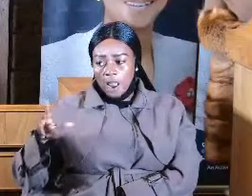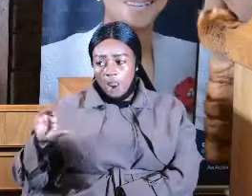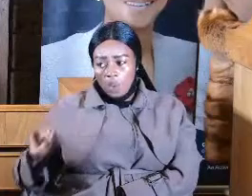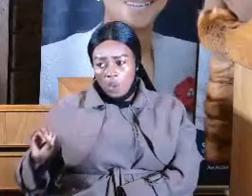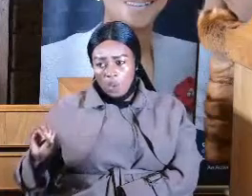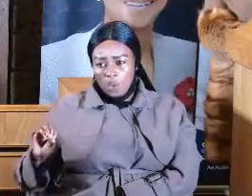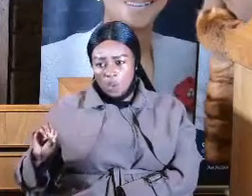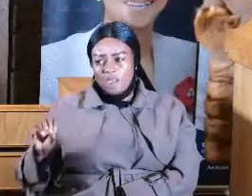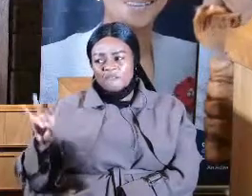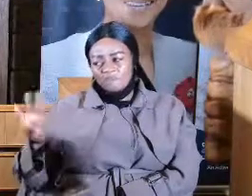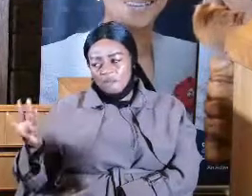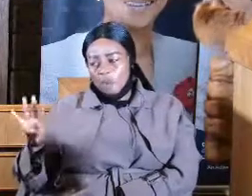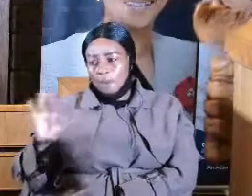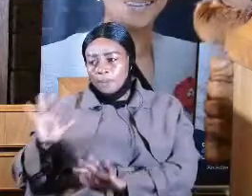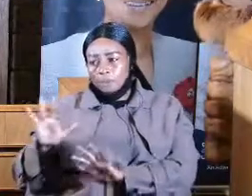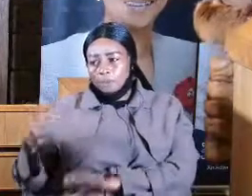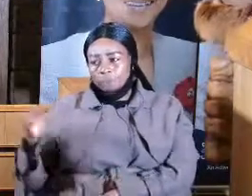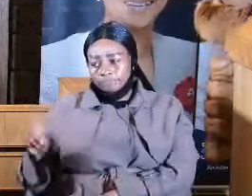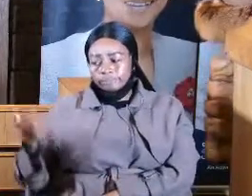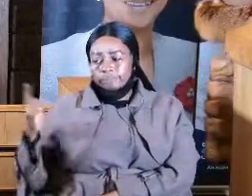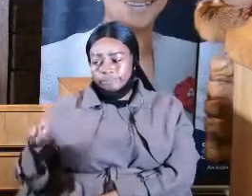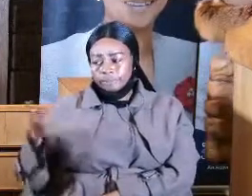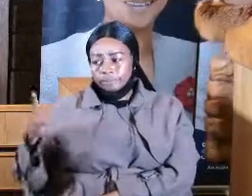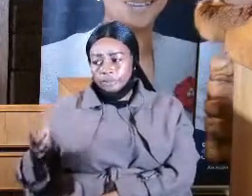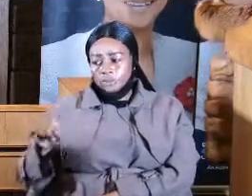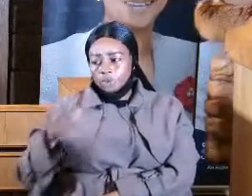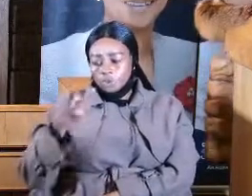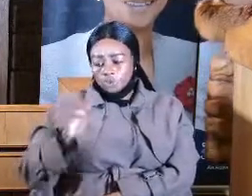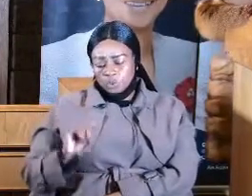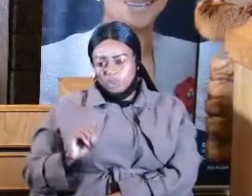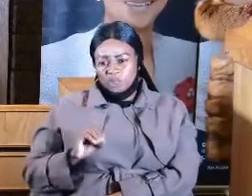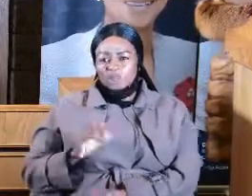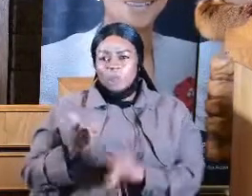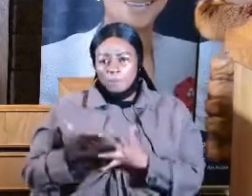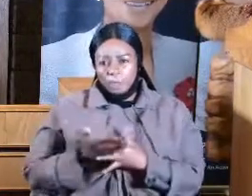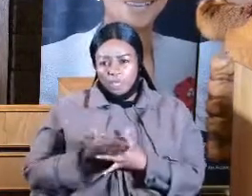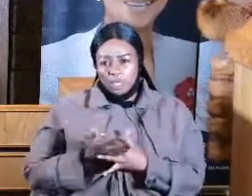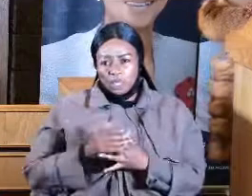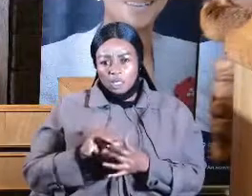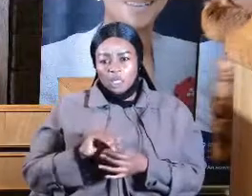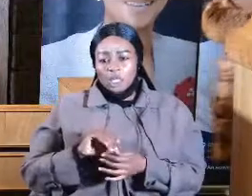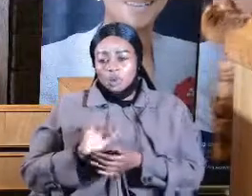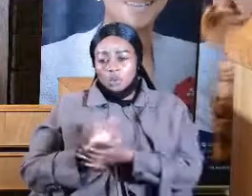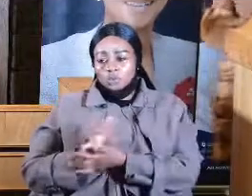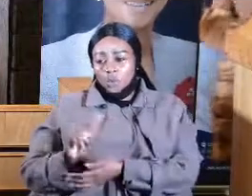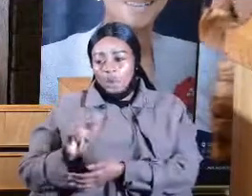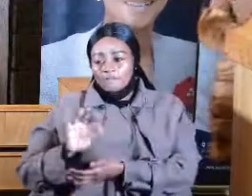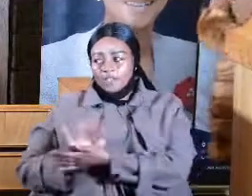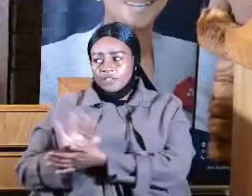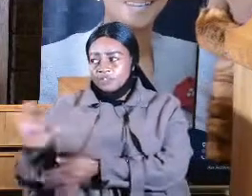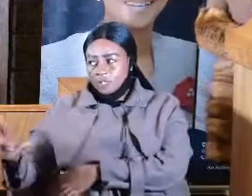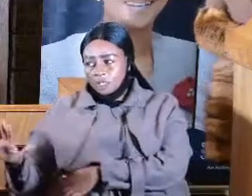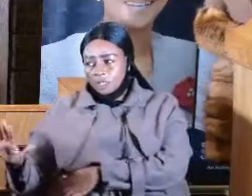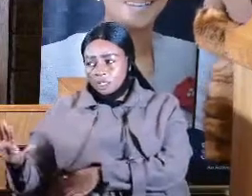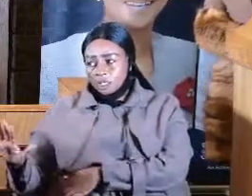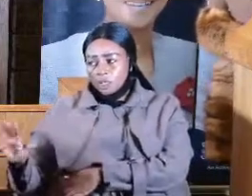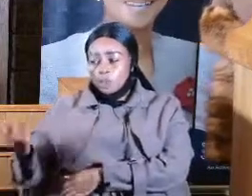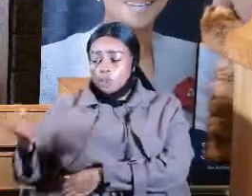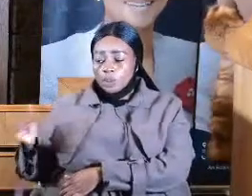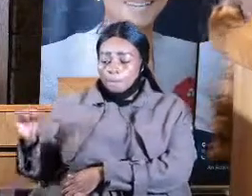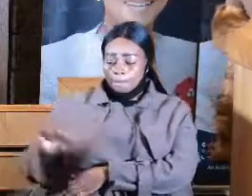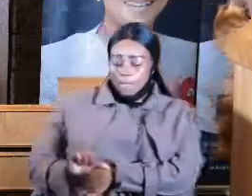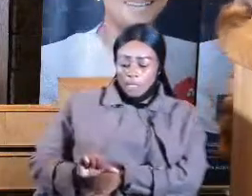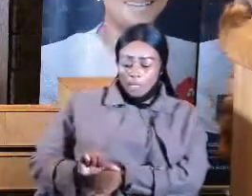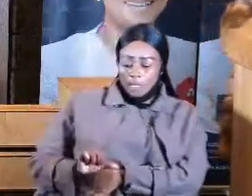have four, meaning it will be about 20 minutes. We'll take a break at 12:15. When we come back, we'll just need